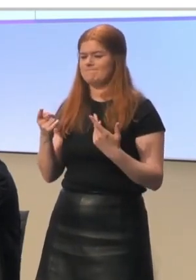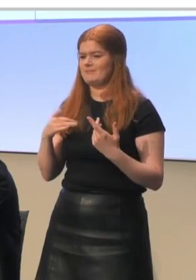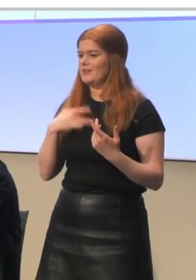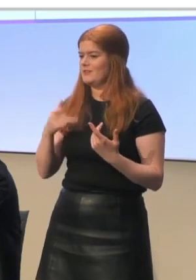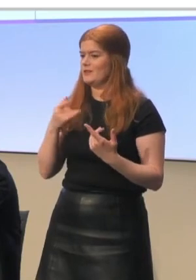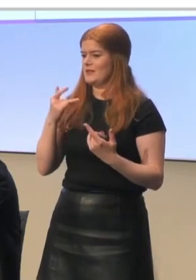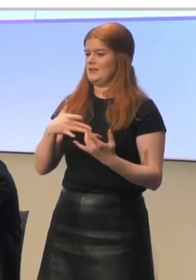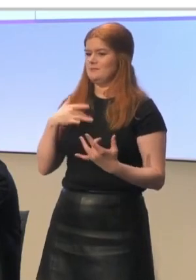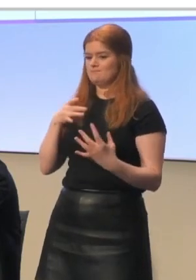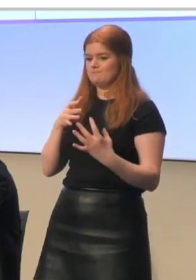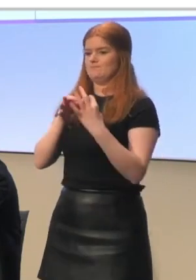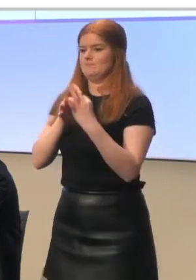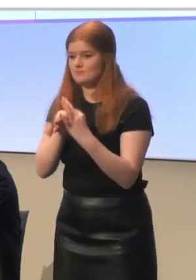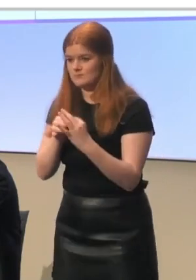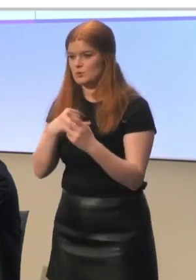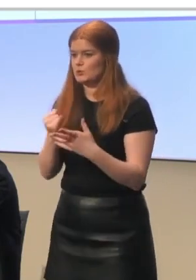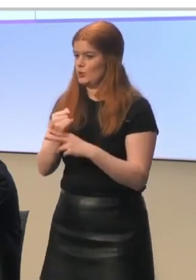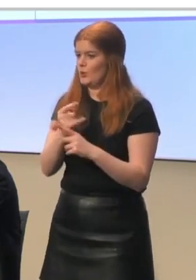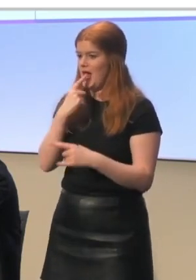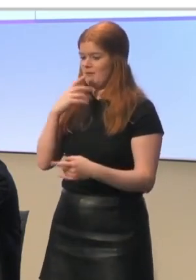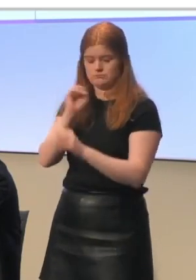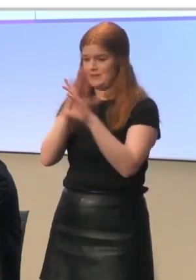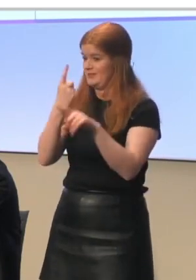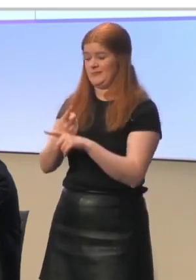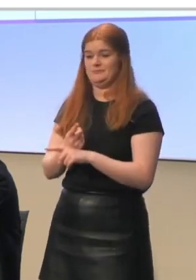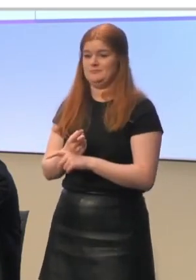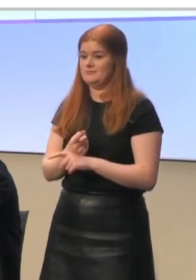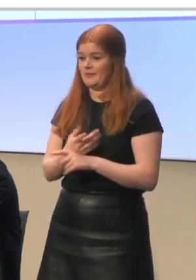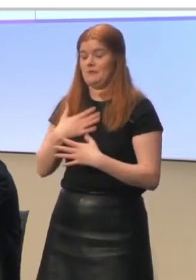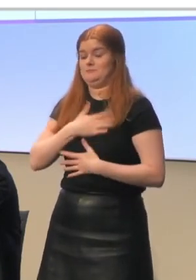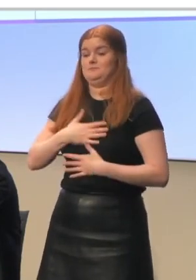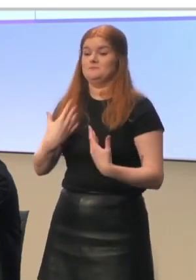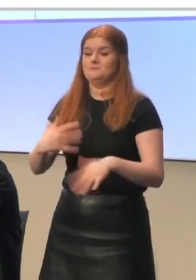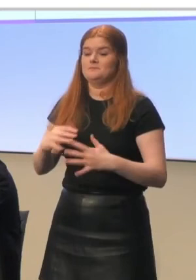sense of belonging with school was just so apparent, and it was quite moving.